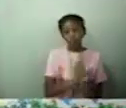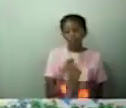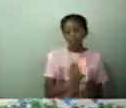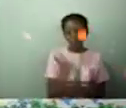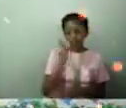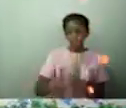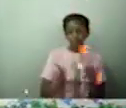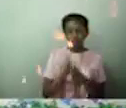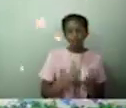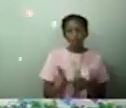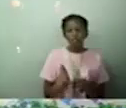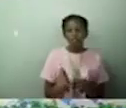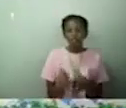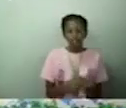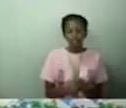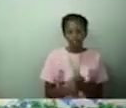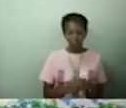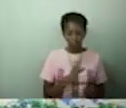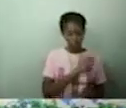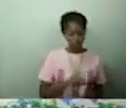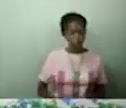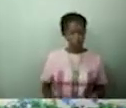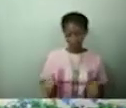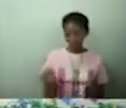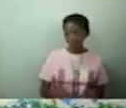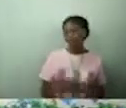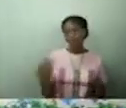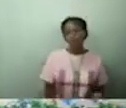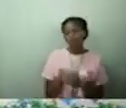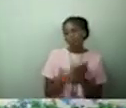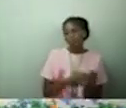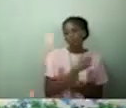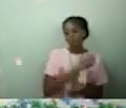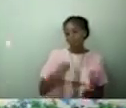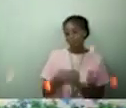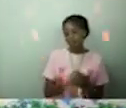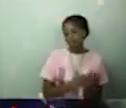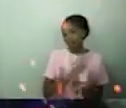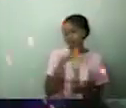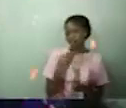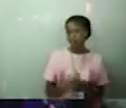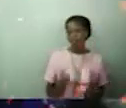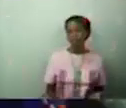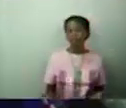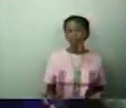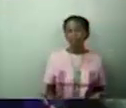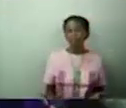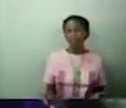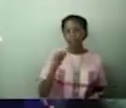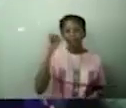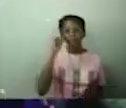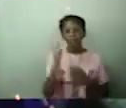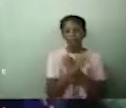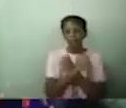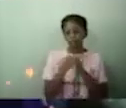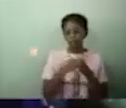so worldly, and Christians are following. And yesterday we saw it. I love the opening piece. You saw